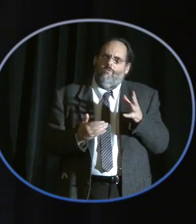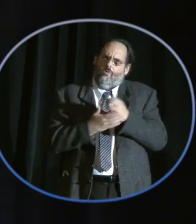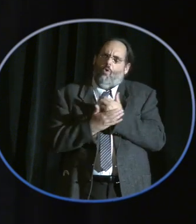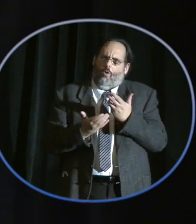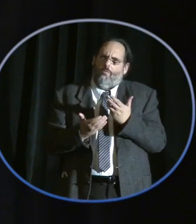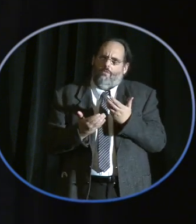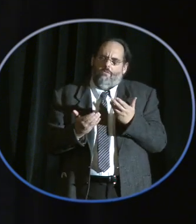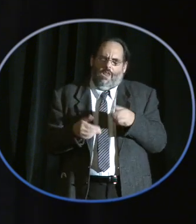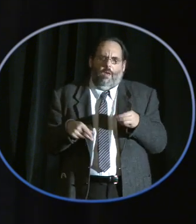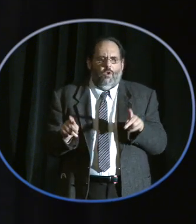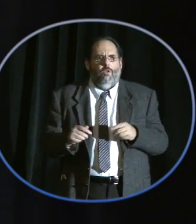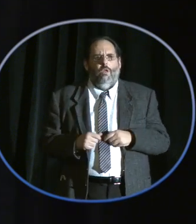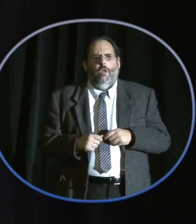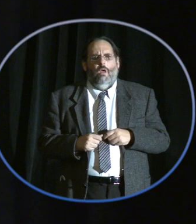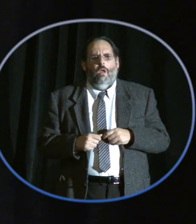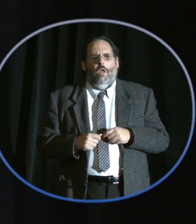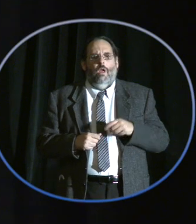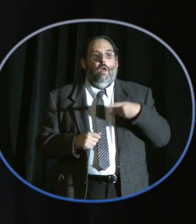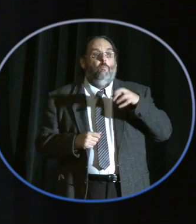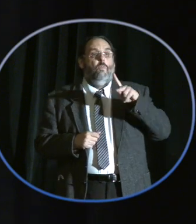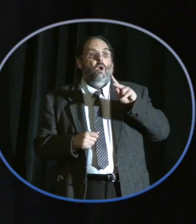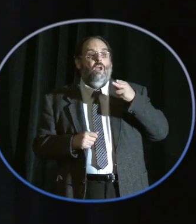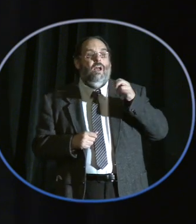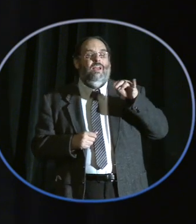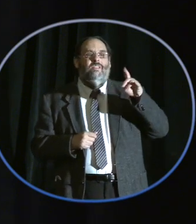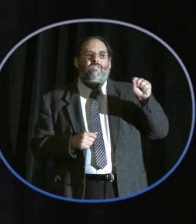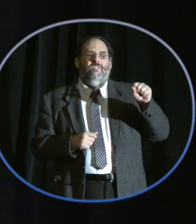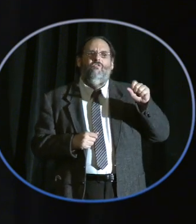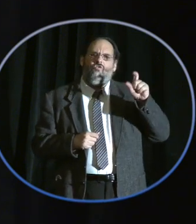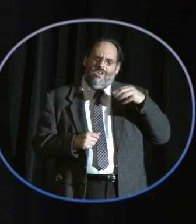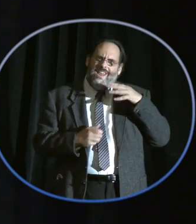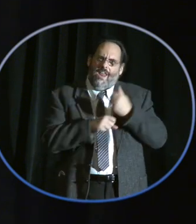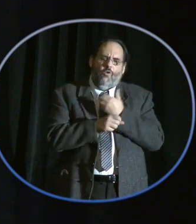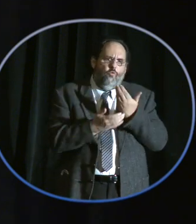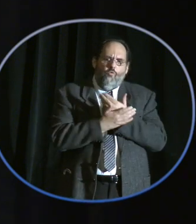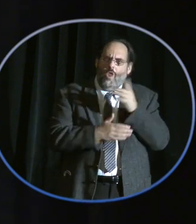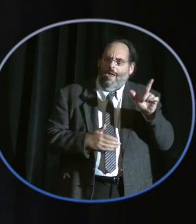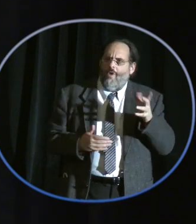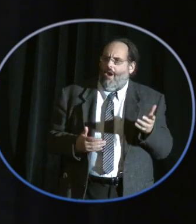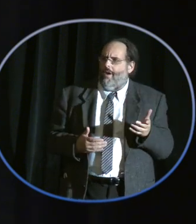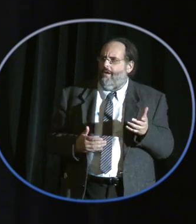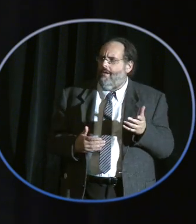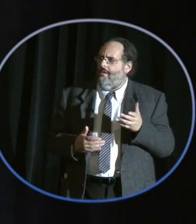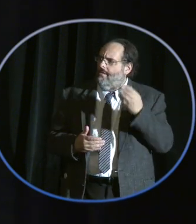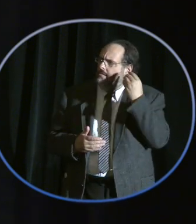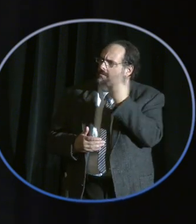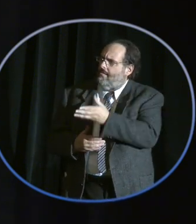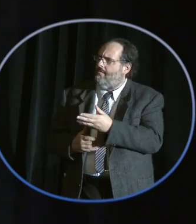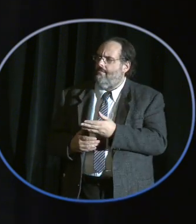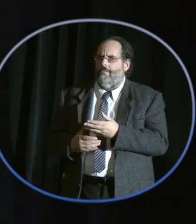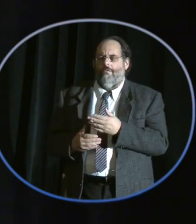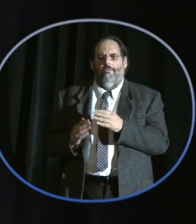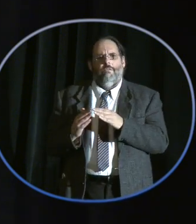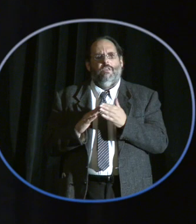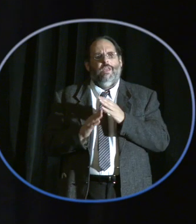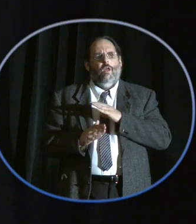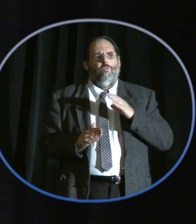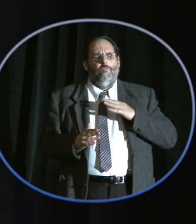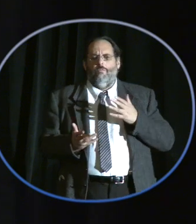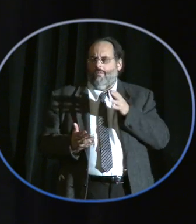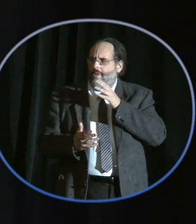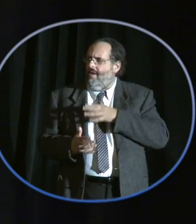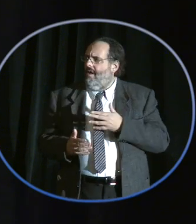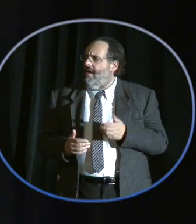this. Park Heights deserves a new library, Madam Councilwoman. Right.